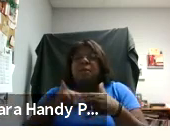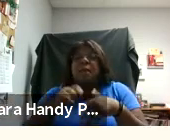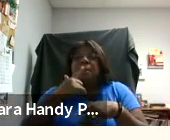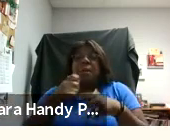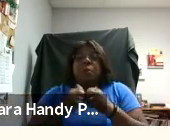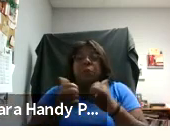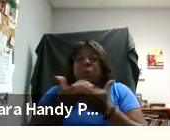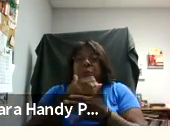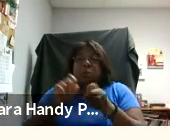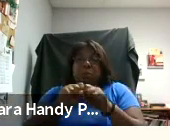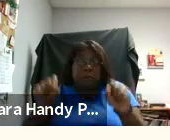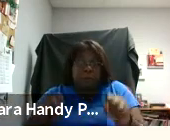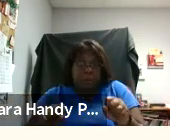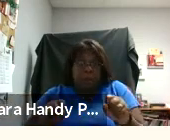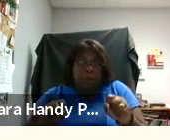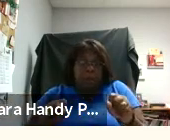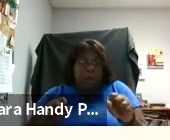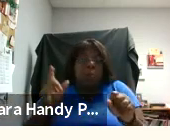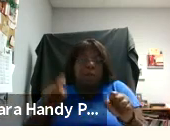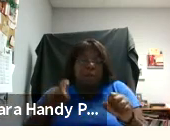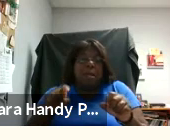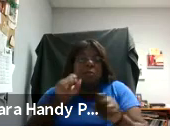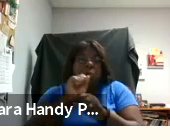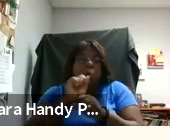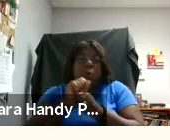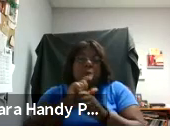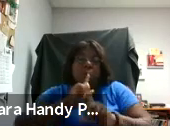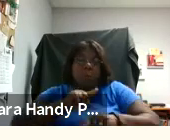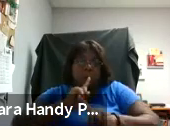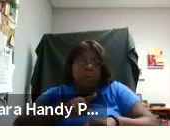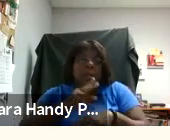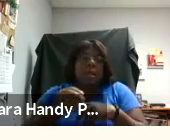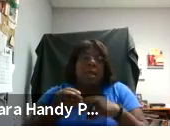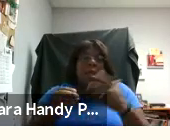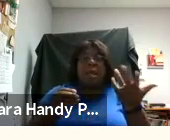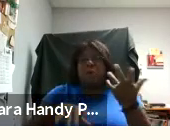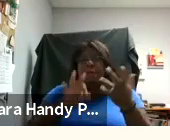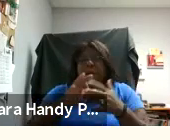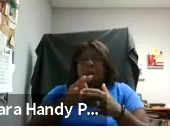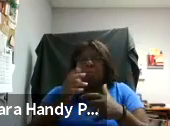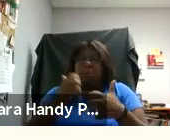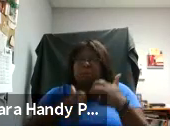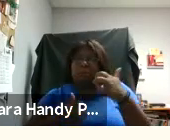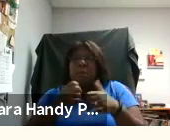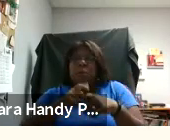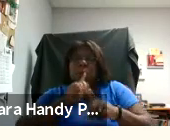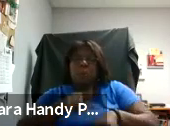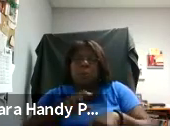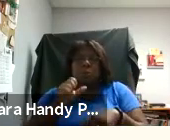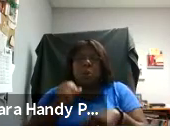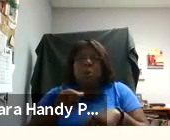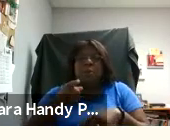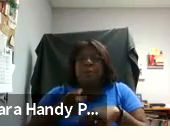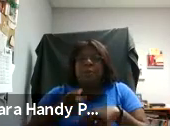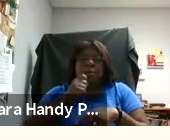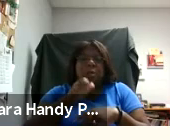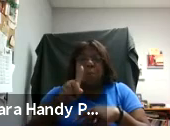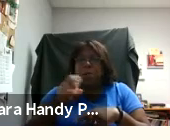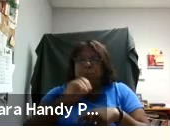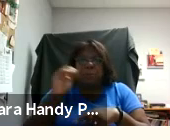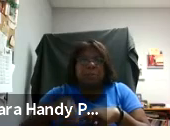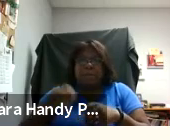system, we've had to work on the reports and we found some glitches in the reports. So these are not 100%